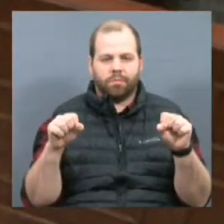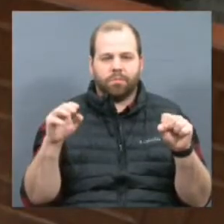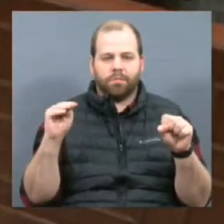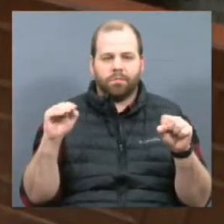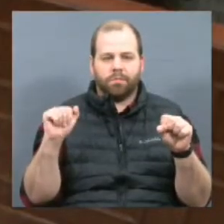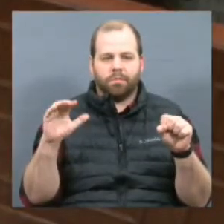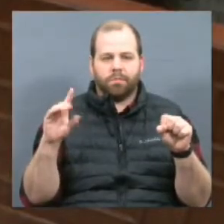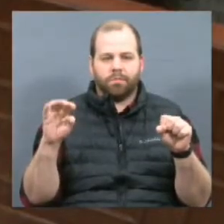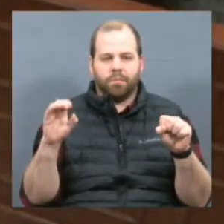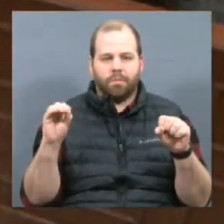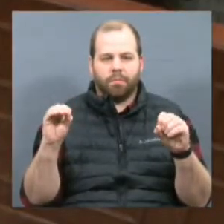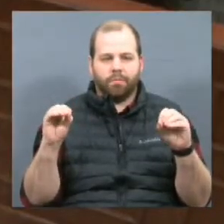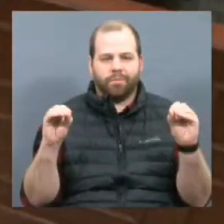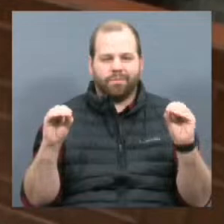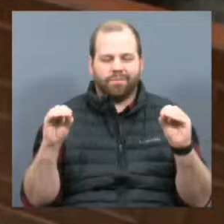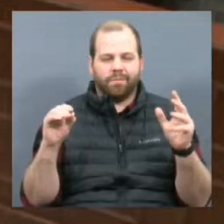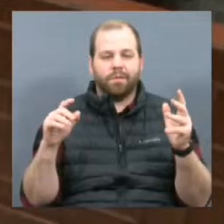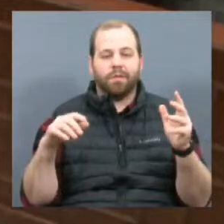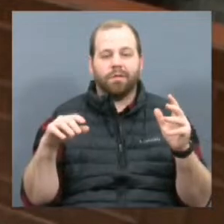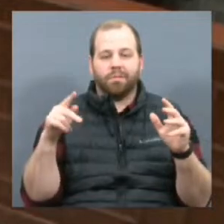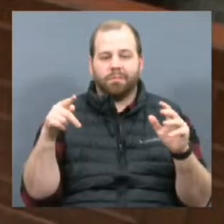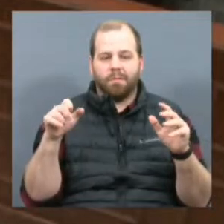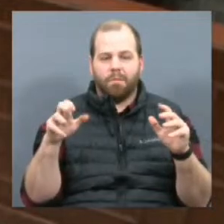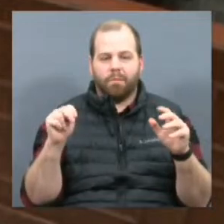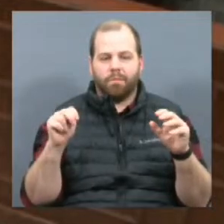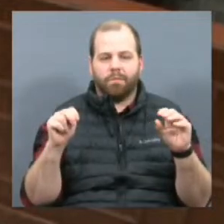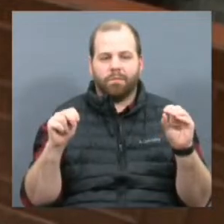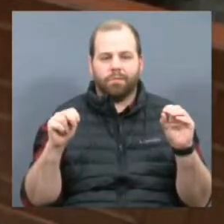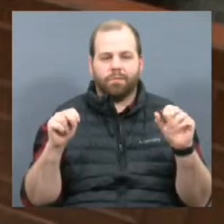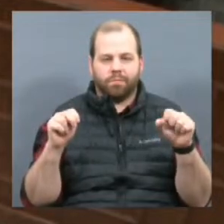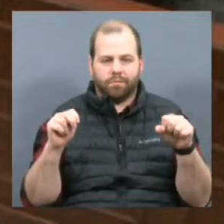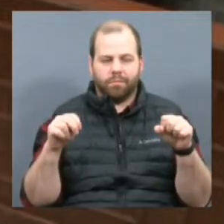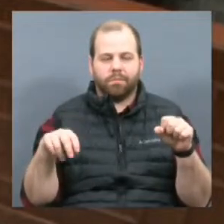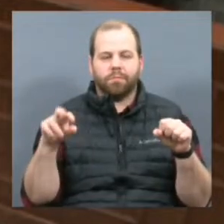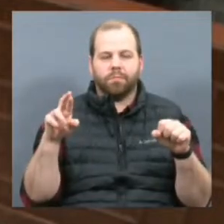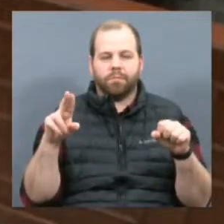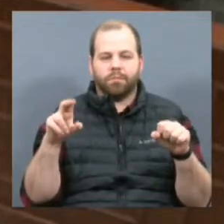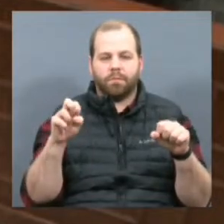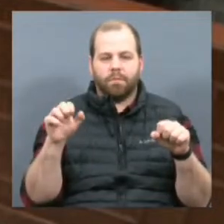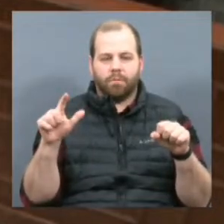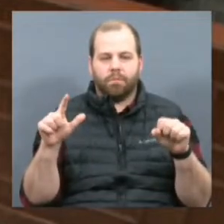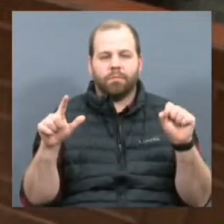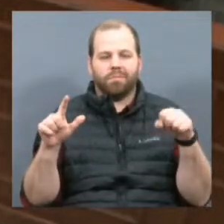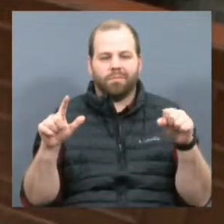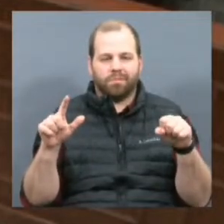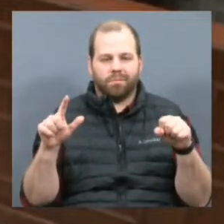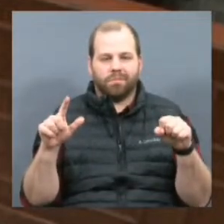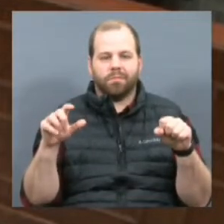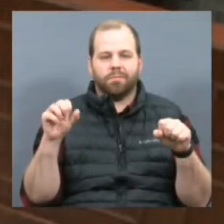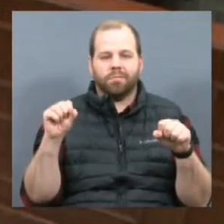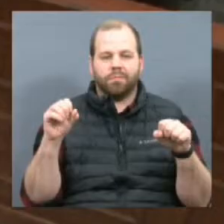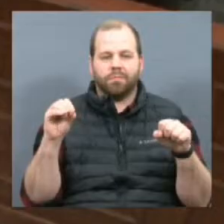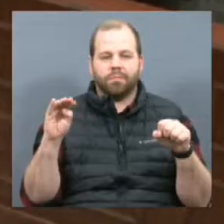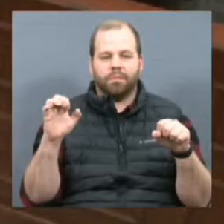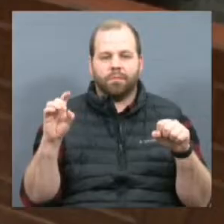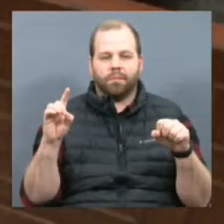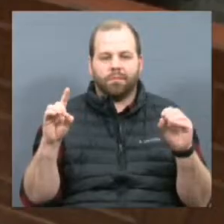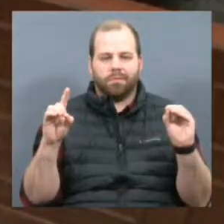McDonald? Person? Yes. Russell? Aye. Samad?